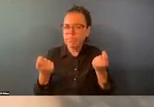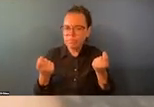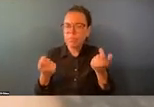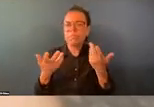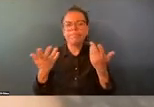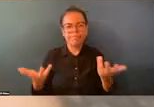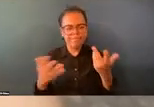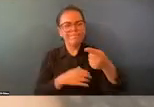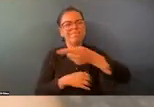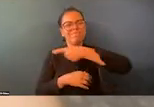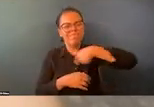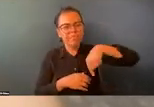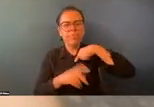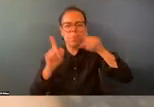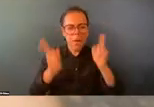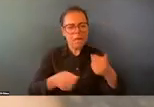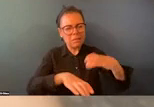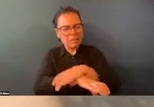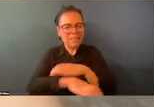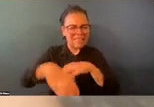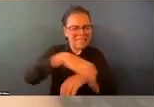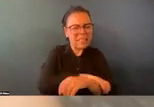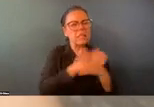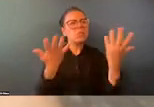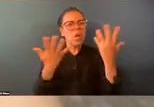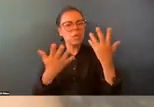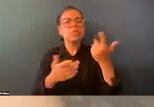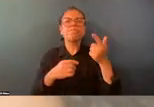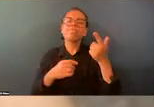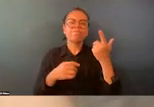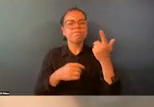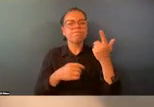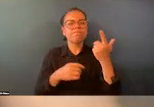we are trying to have more women